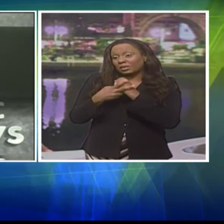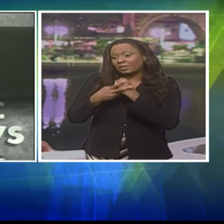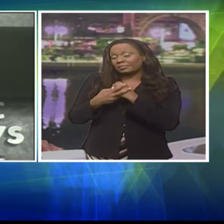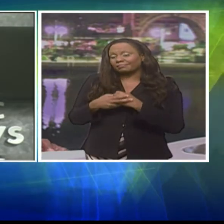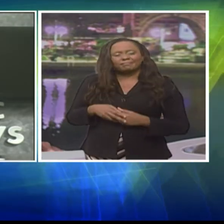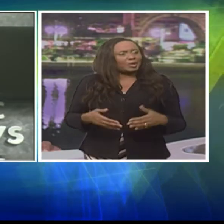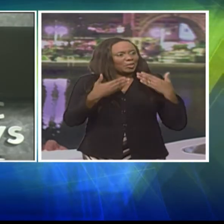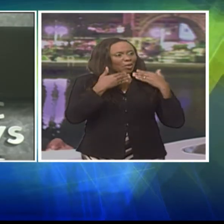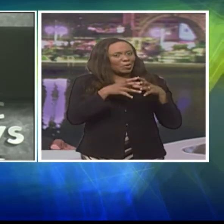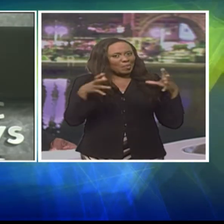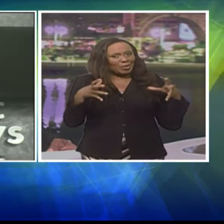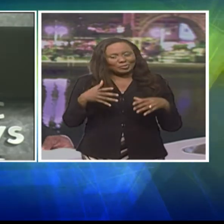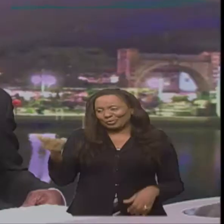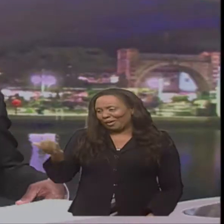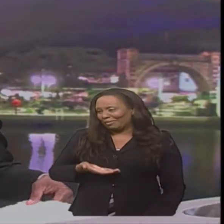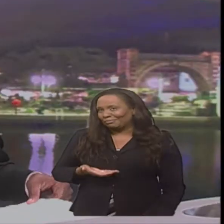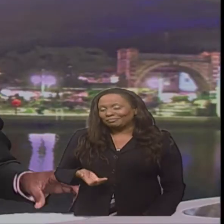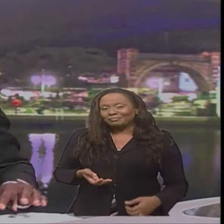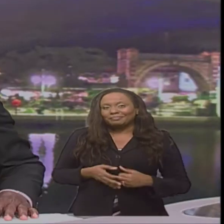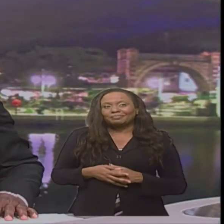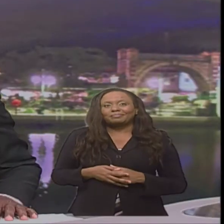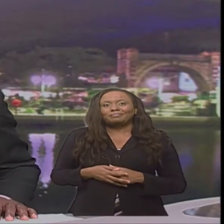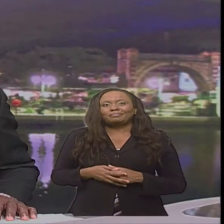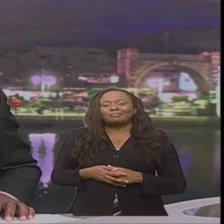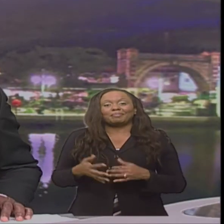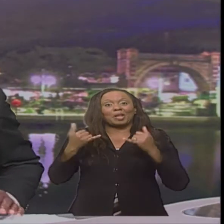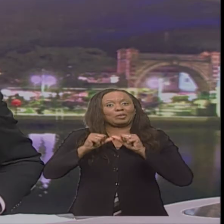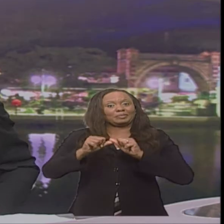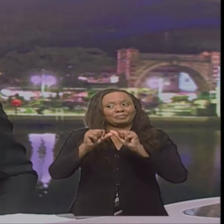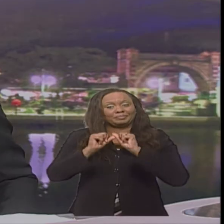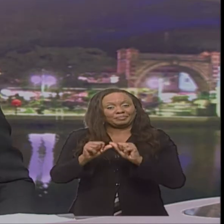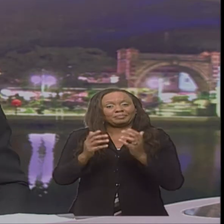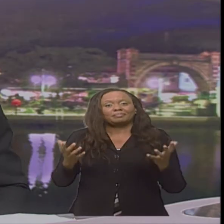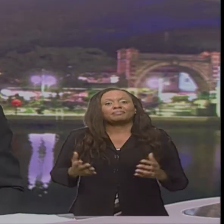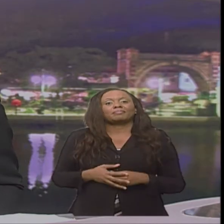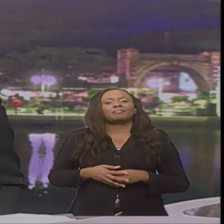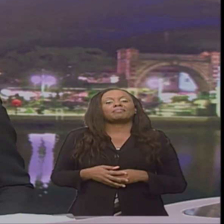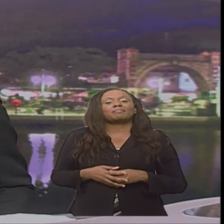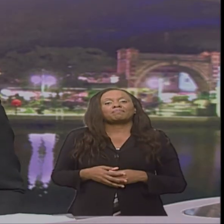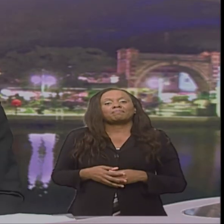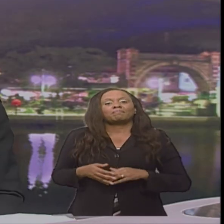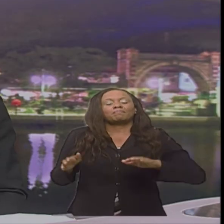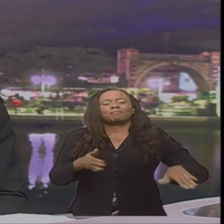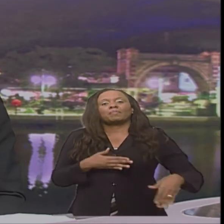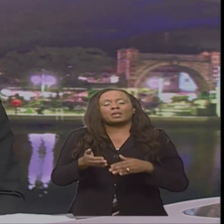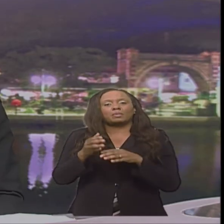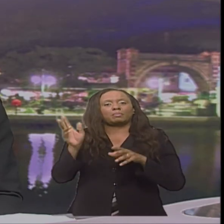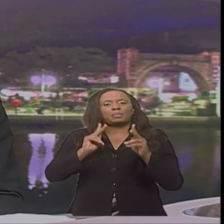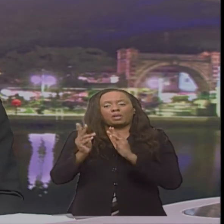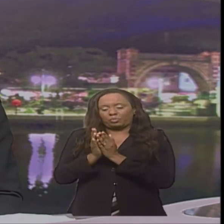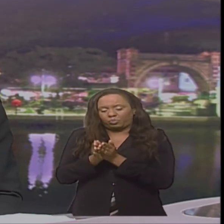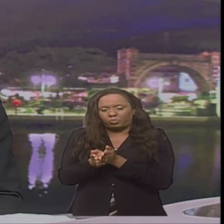Mr. Cozier. You're more than welcome, thank you. Okay, we'll resume with the news now. Even with a record number of cruise passengers disembarking just